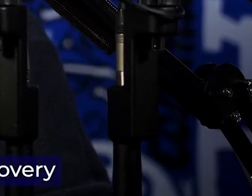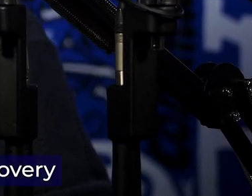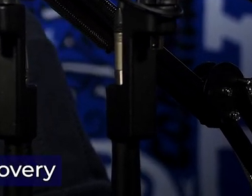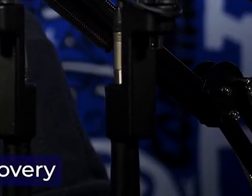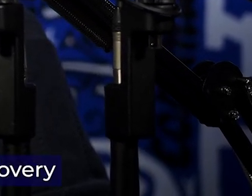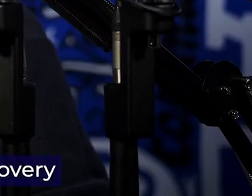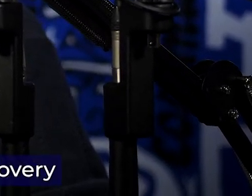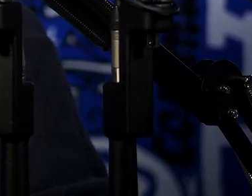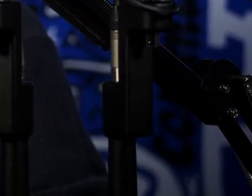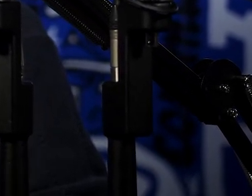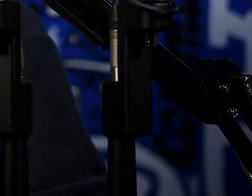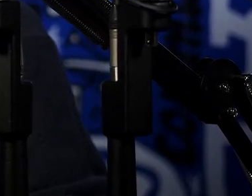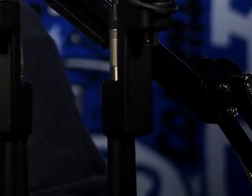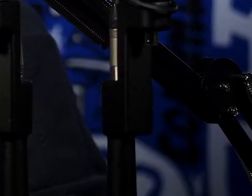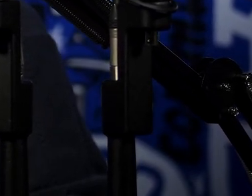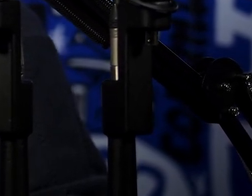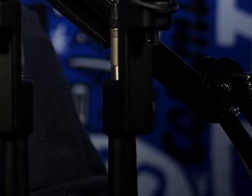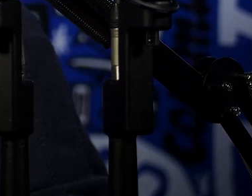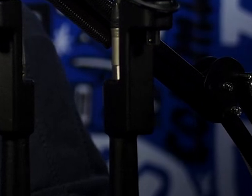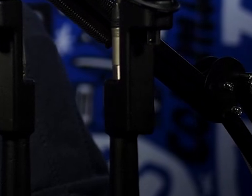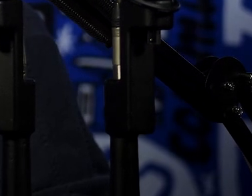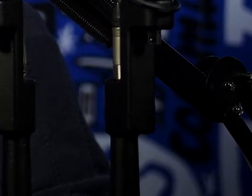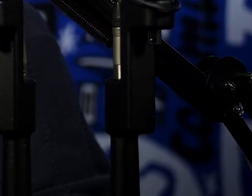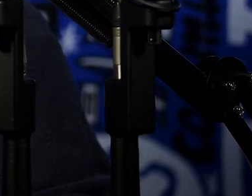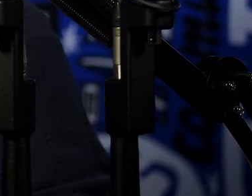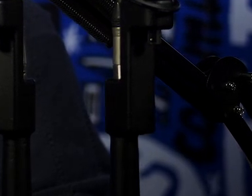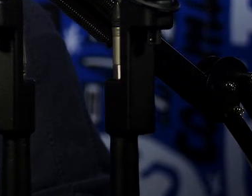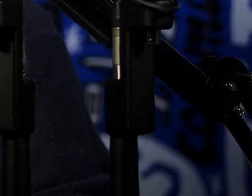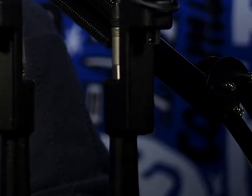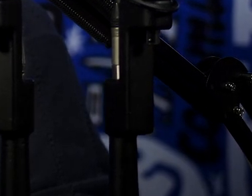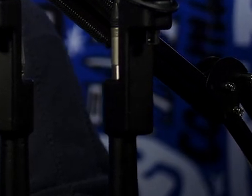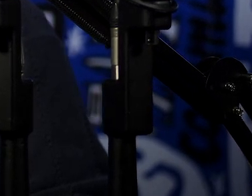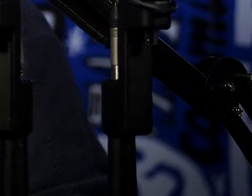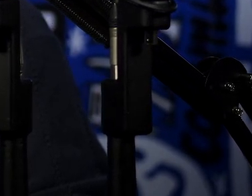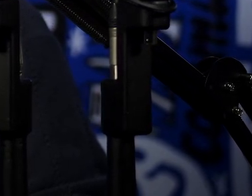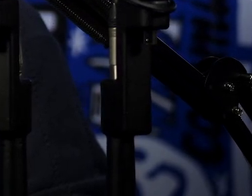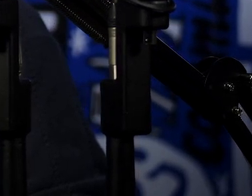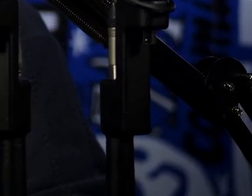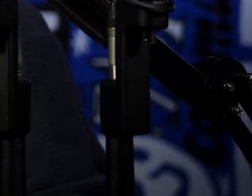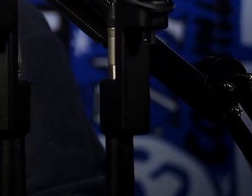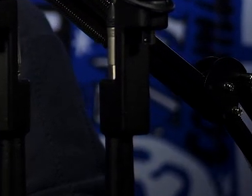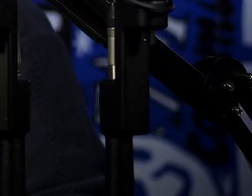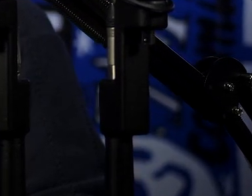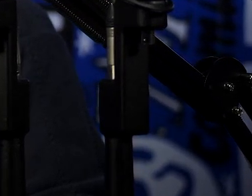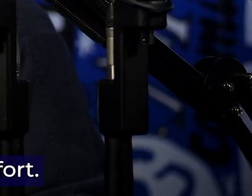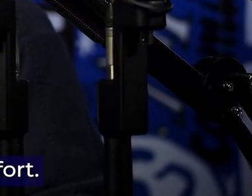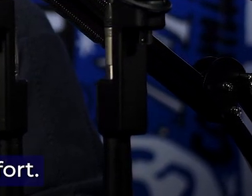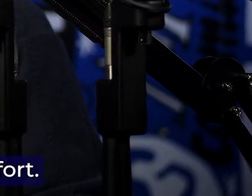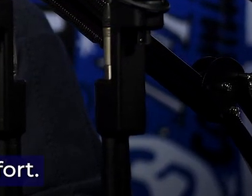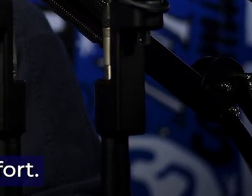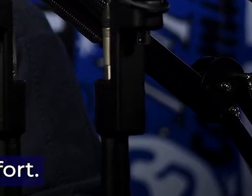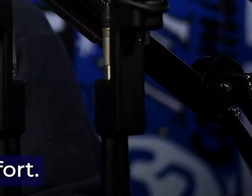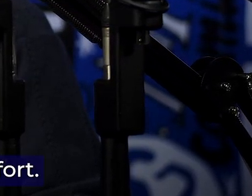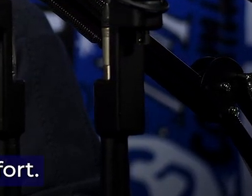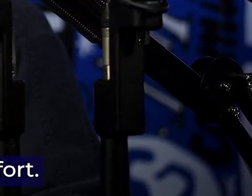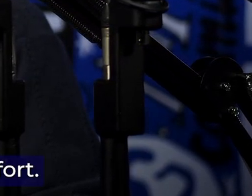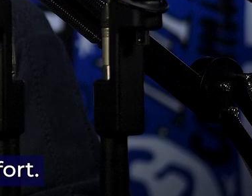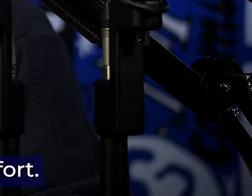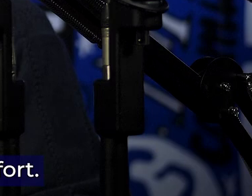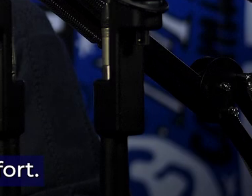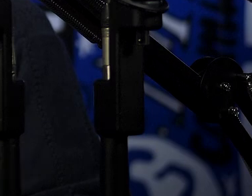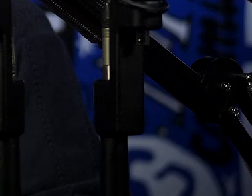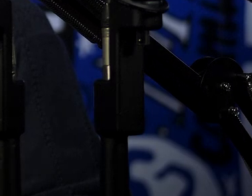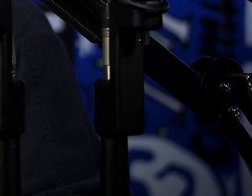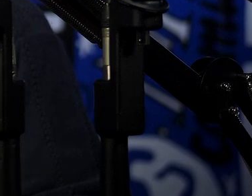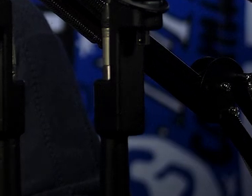lifelong learning and discovery with a laser focus on the growth and needs of the entire Allen County community. Thank you for joining us in